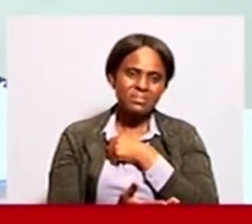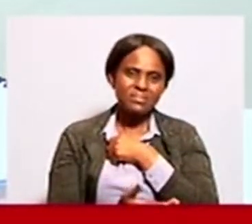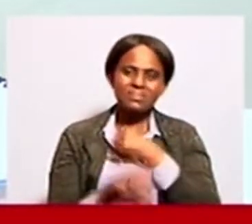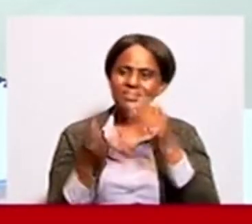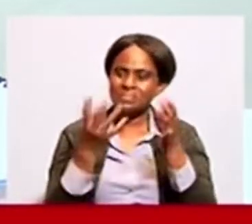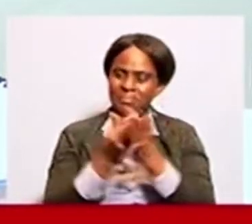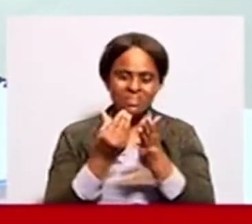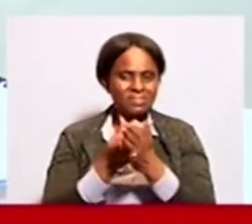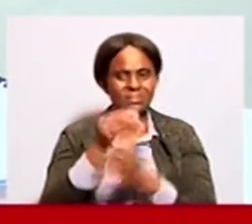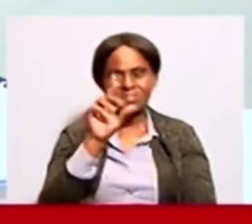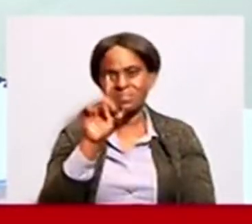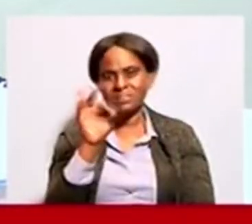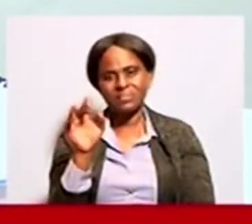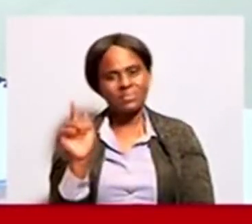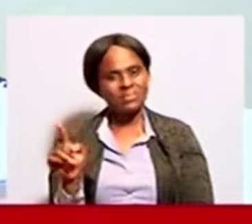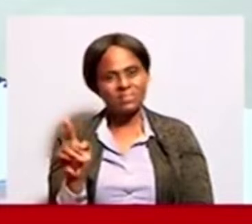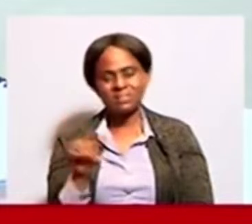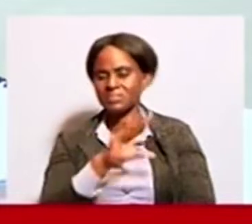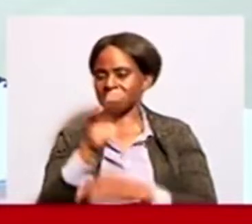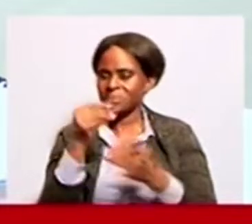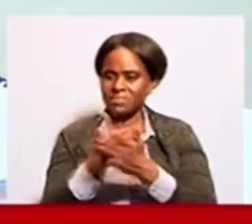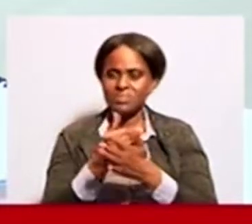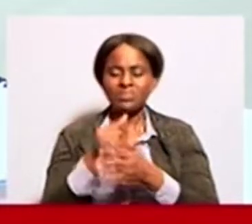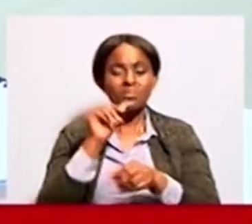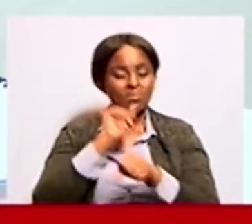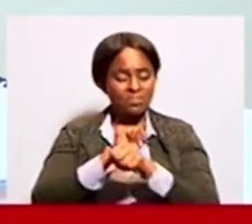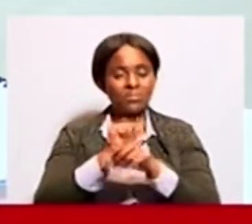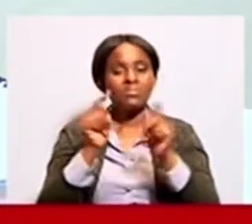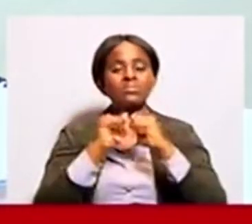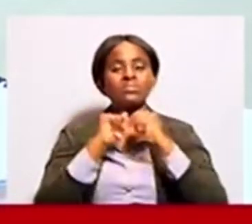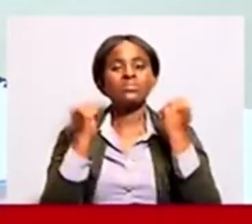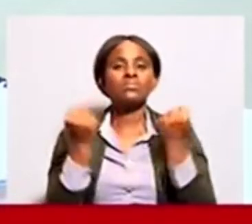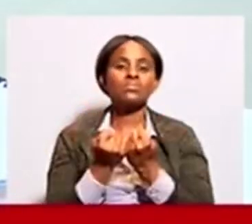finance department, all those people, you must work as a team.